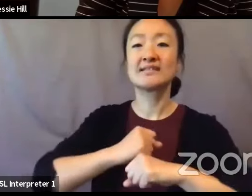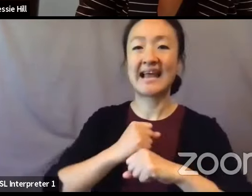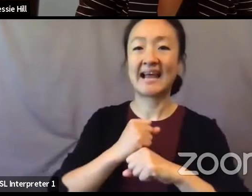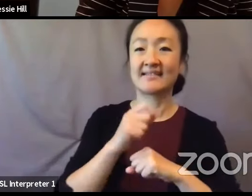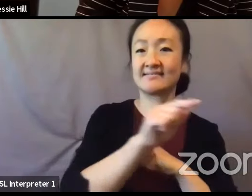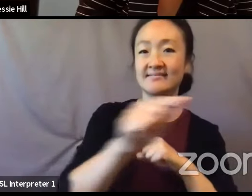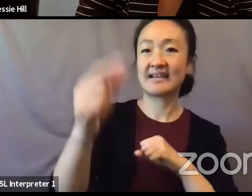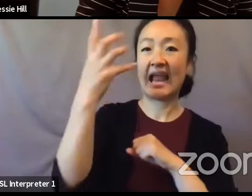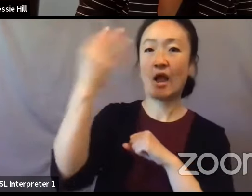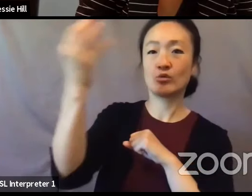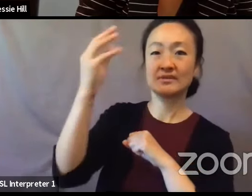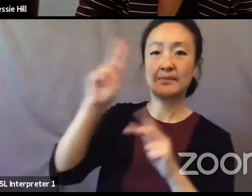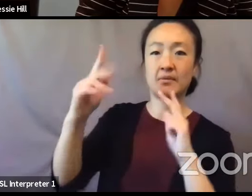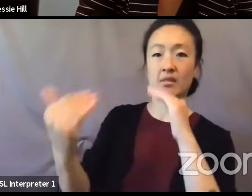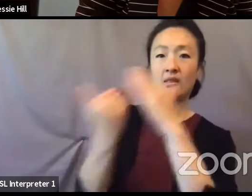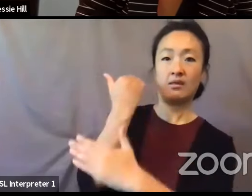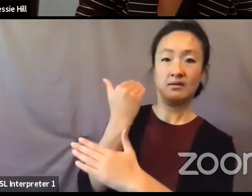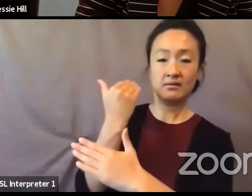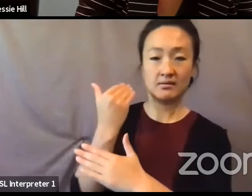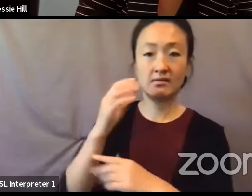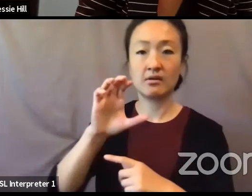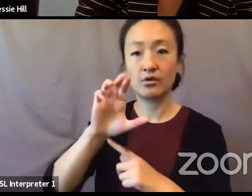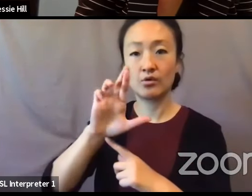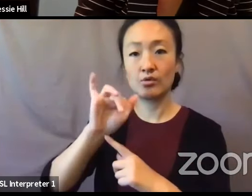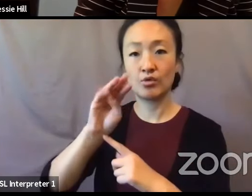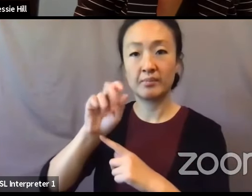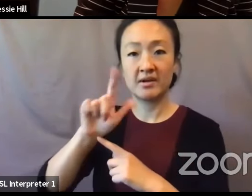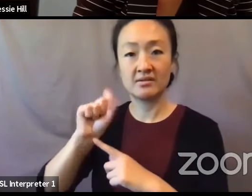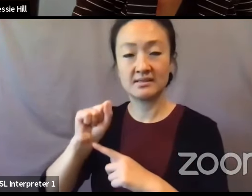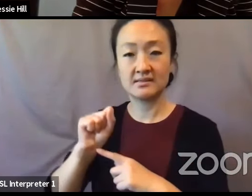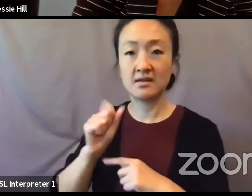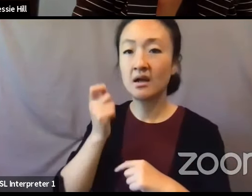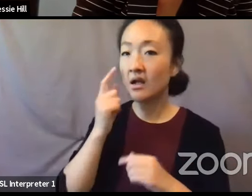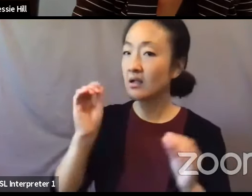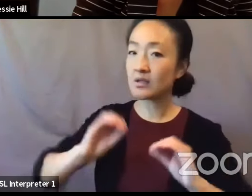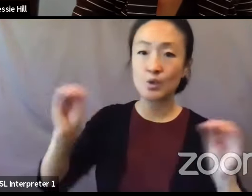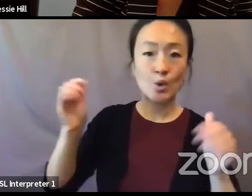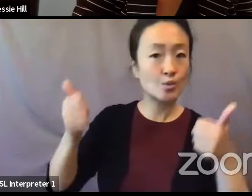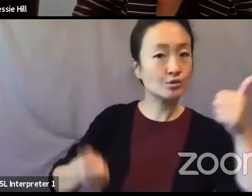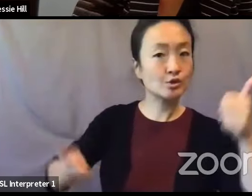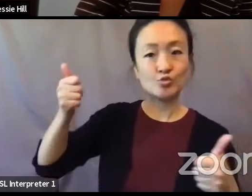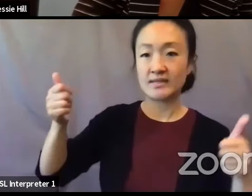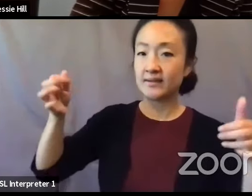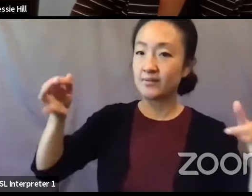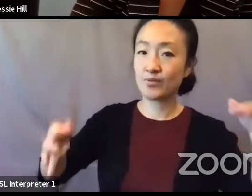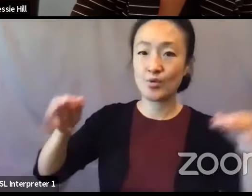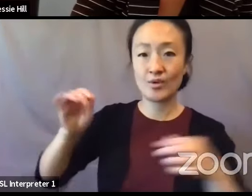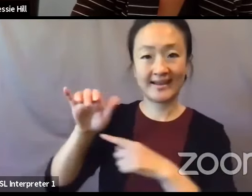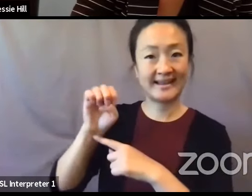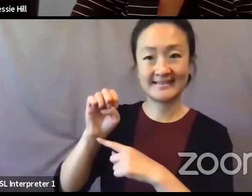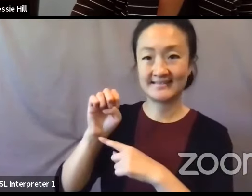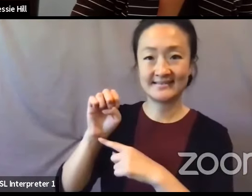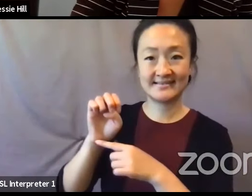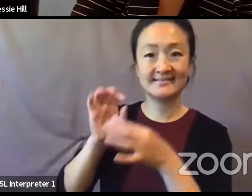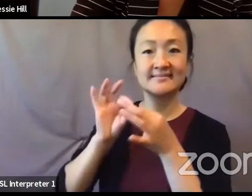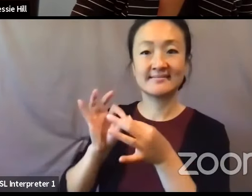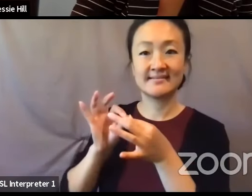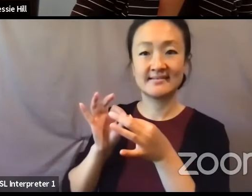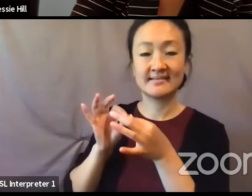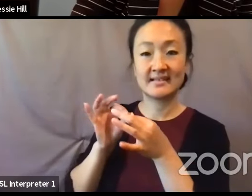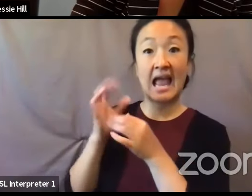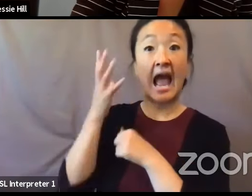from criminals. We do not have a Supreme Court case about carrying outside of the